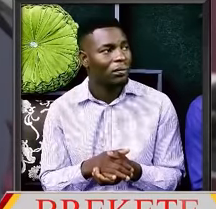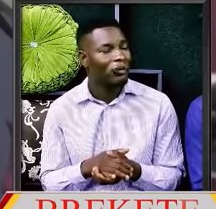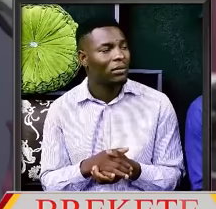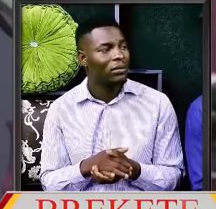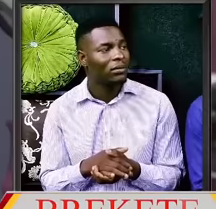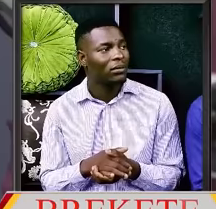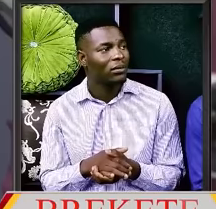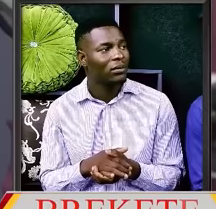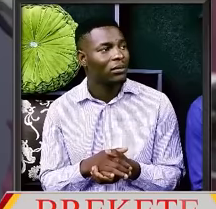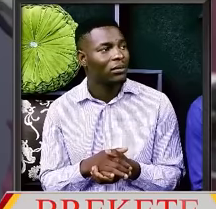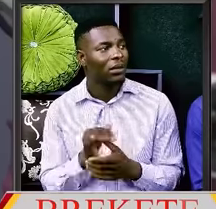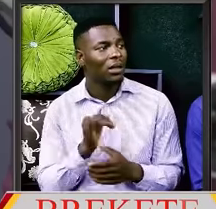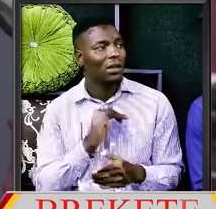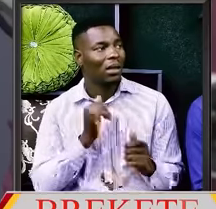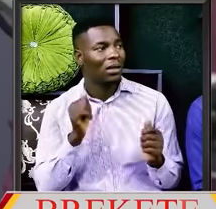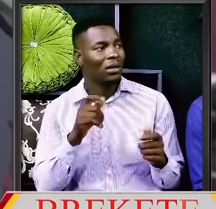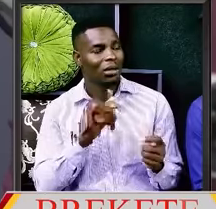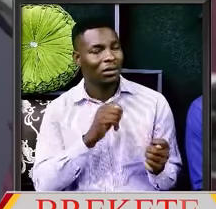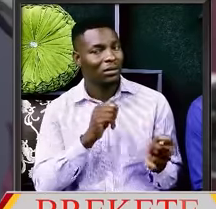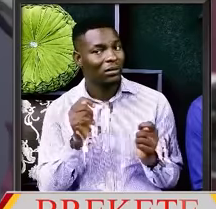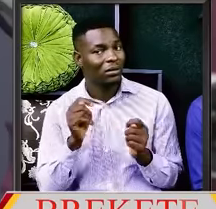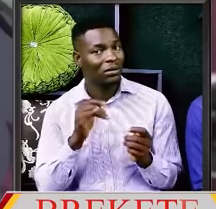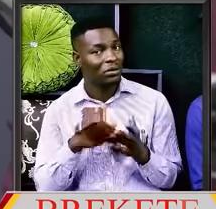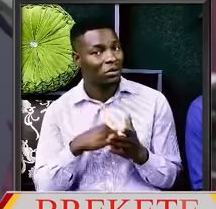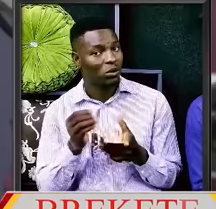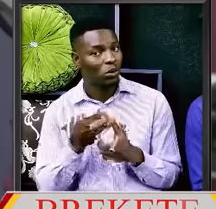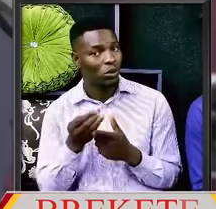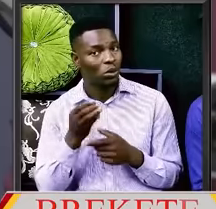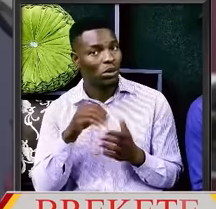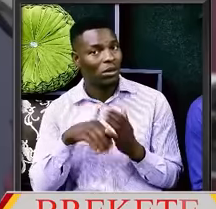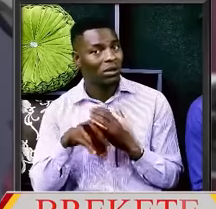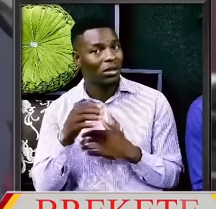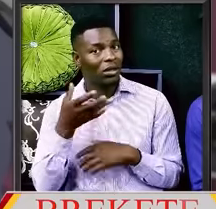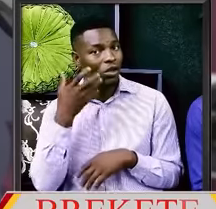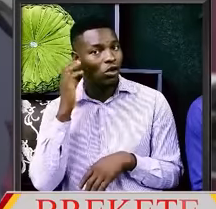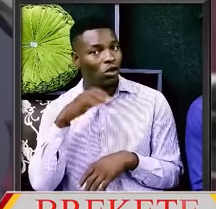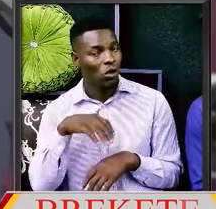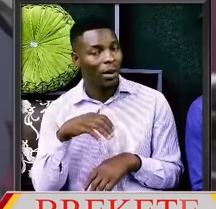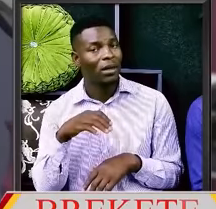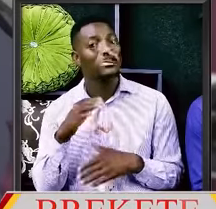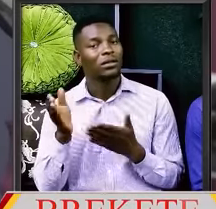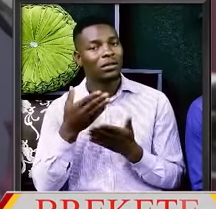translate them to the Yoruba. No, go ahead. Sing them. Then you translate.